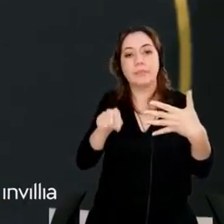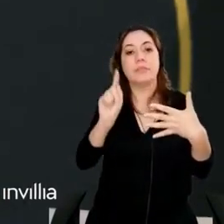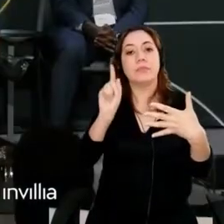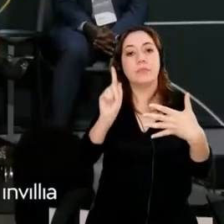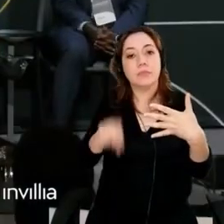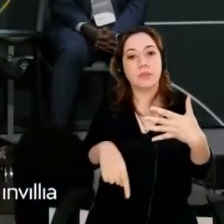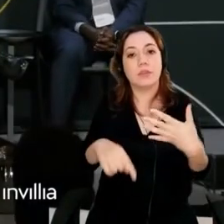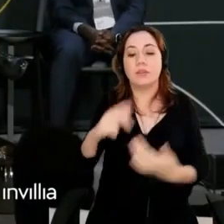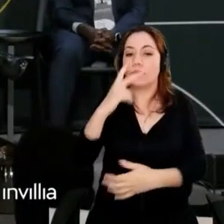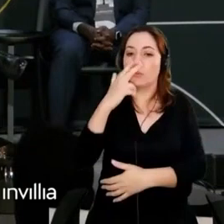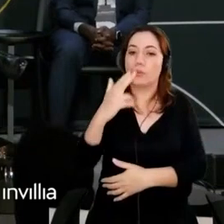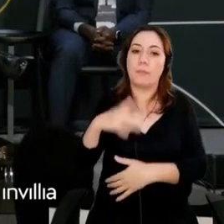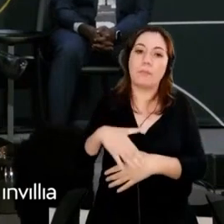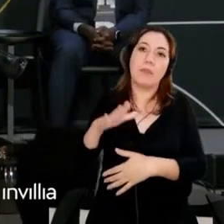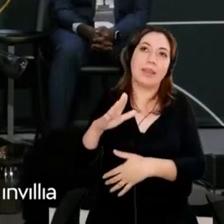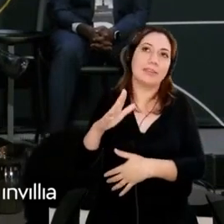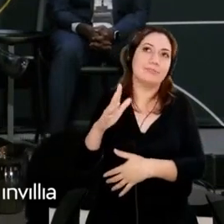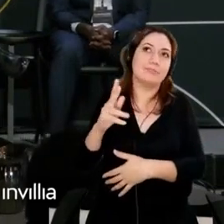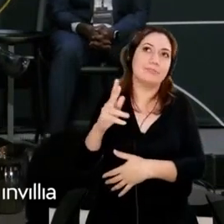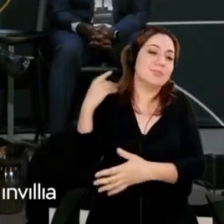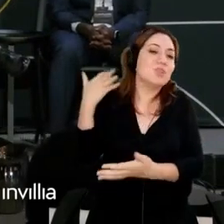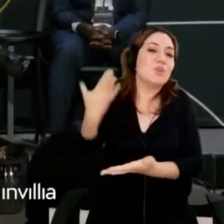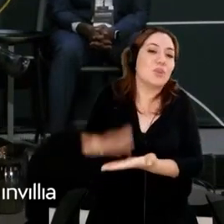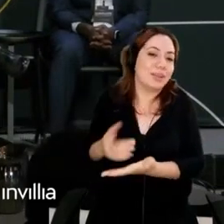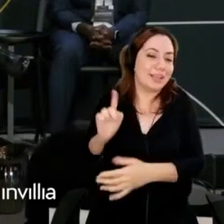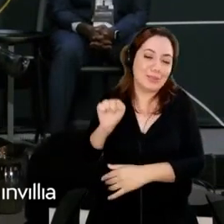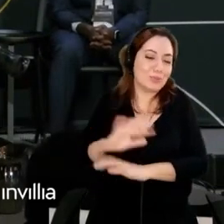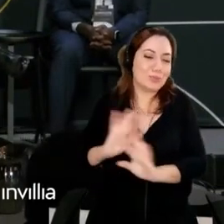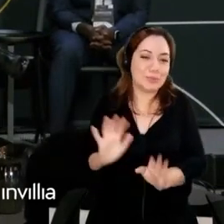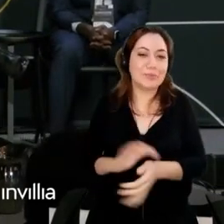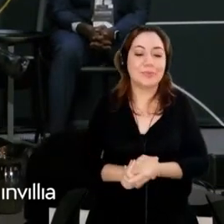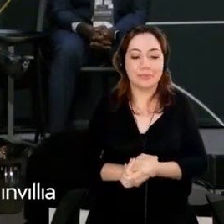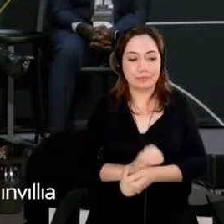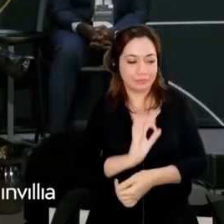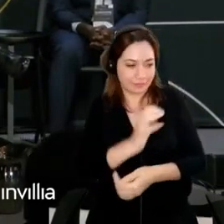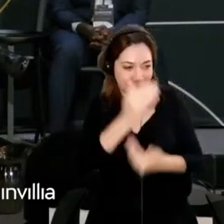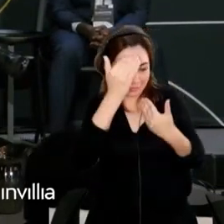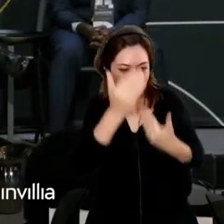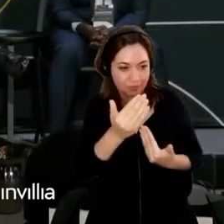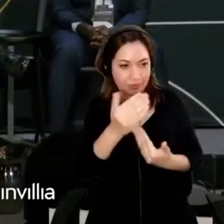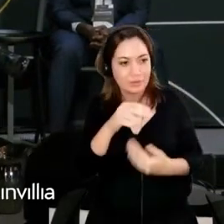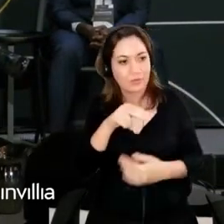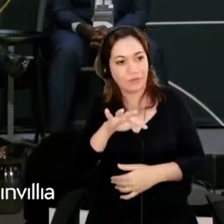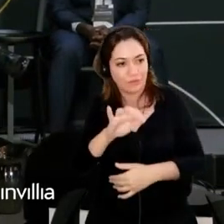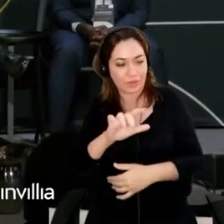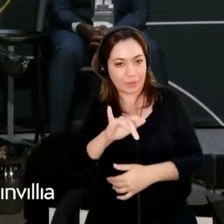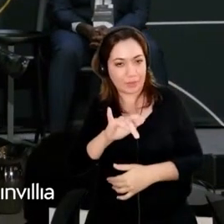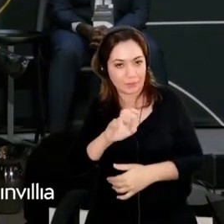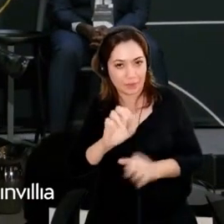history. Okay. Thank you, Andrea. So Felipe, can you go next?